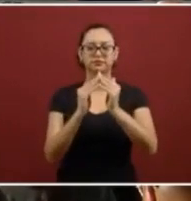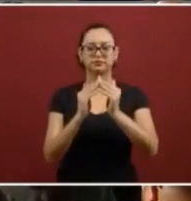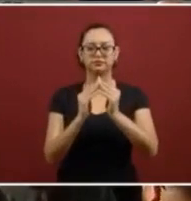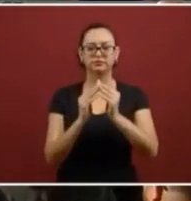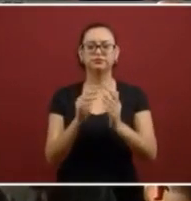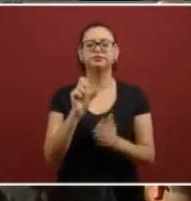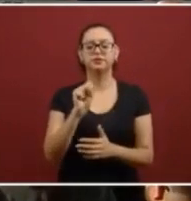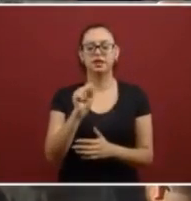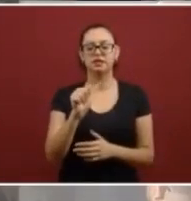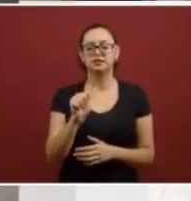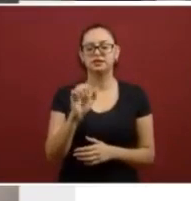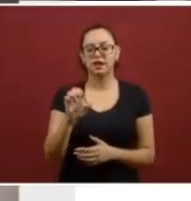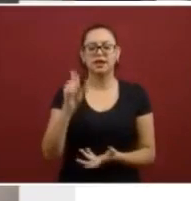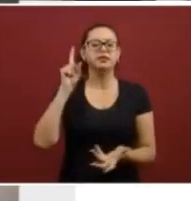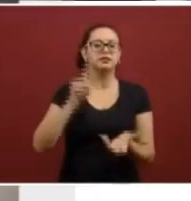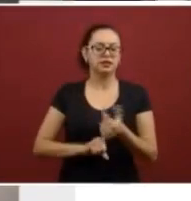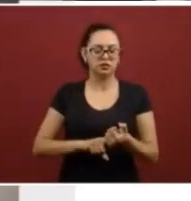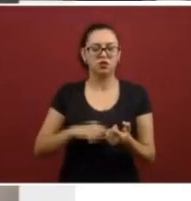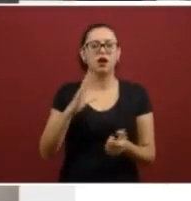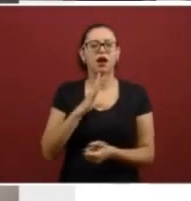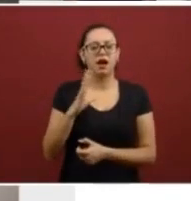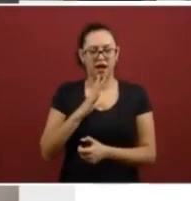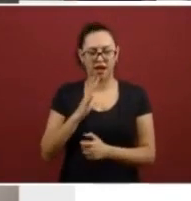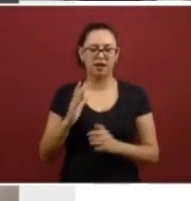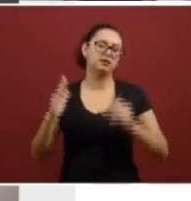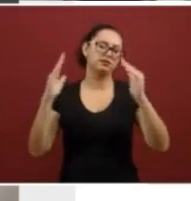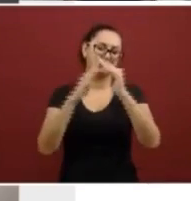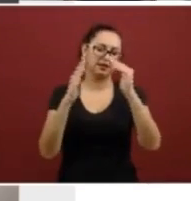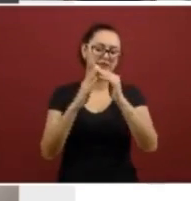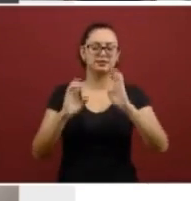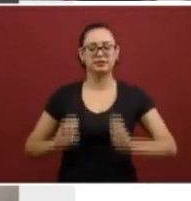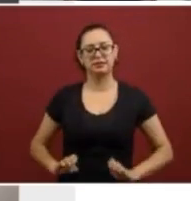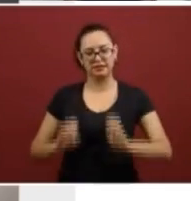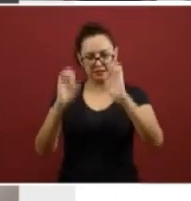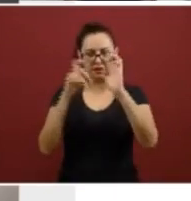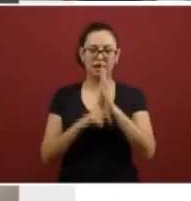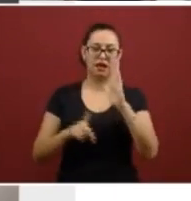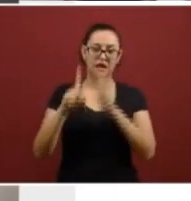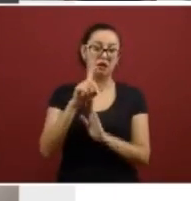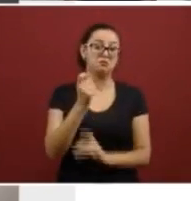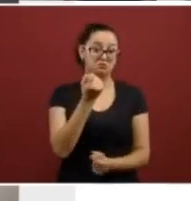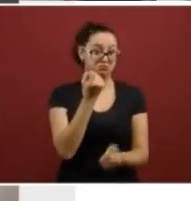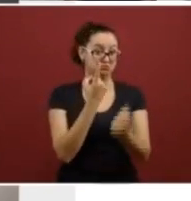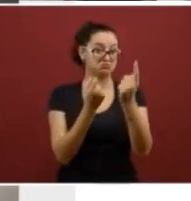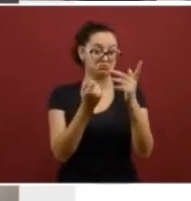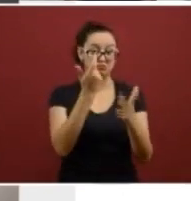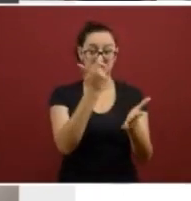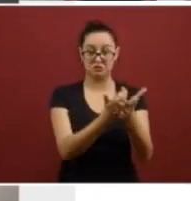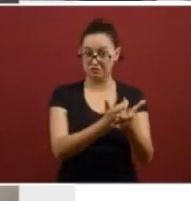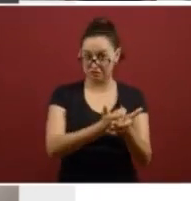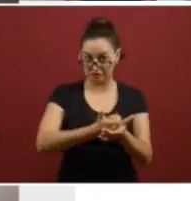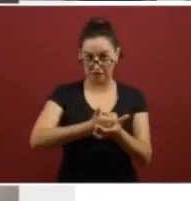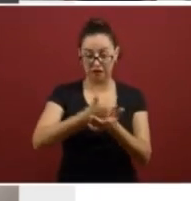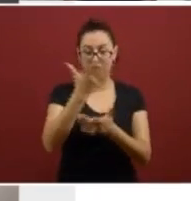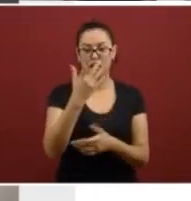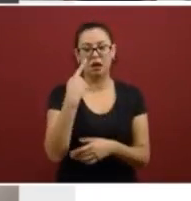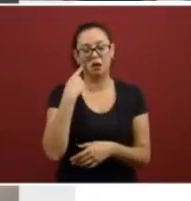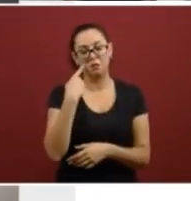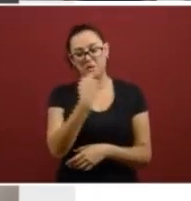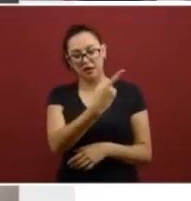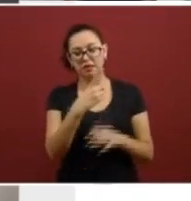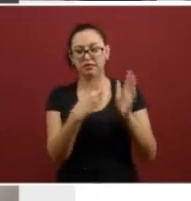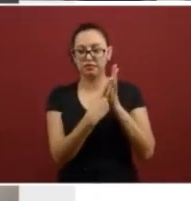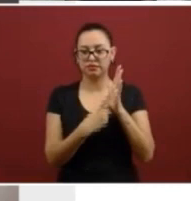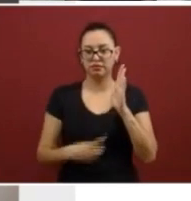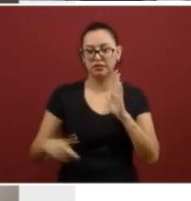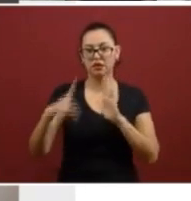homes administra that are going to también be lo que sold es at the bienes next inmuebles, sale. algunos de muy So alto valor. some Por are ejemplo, el que ustedes ven apartments. aquí es un See, this is departamento an